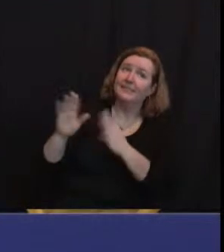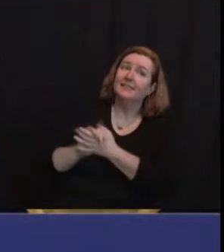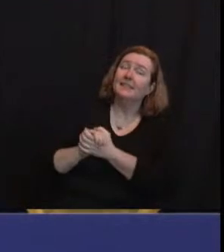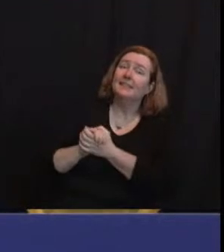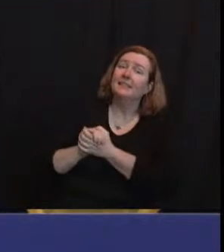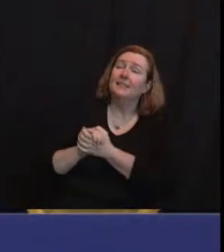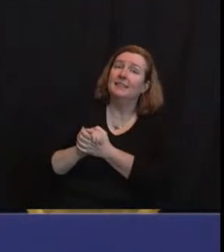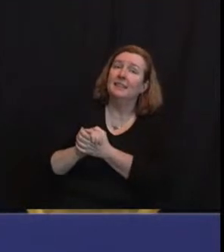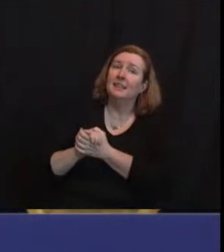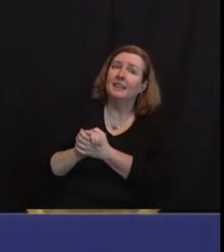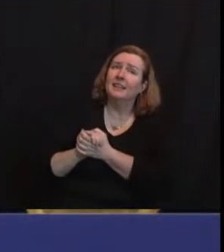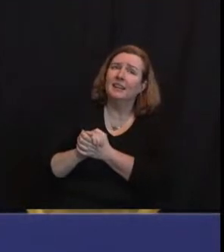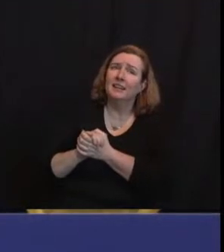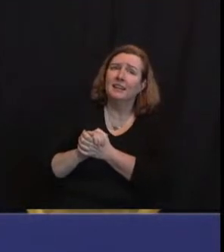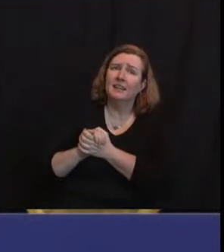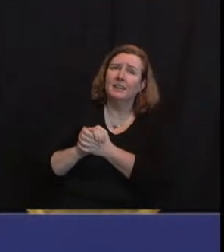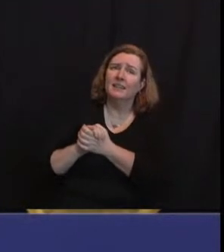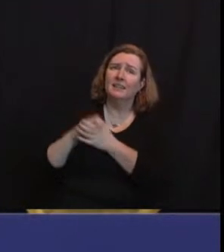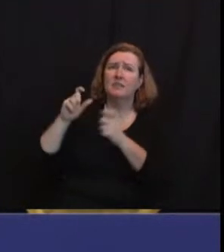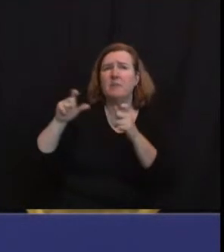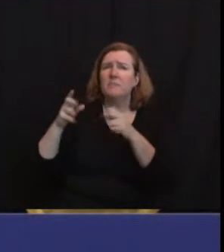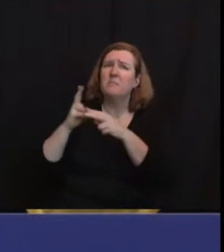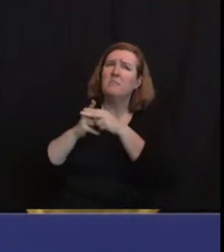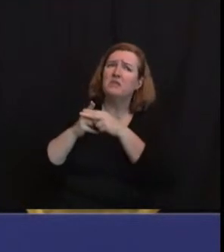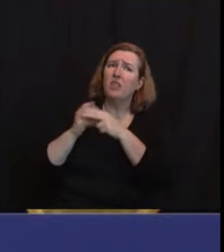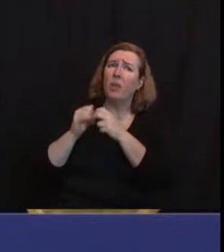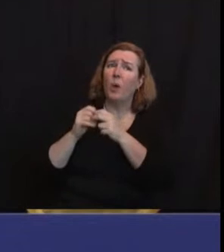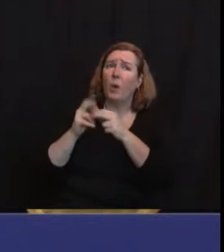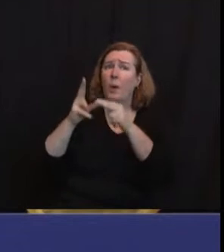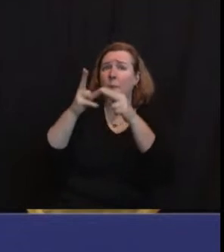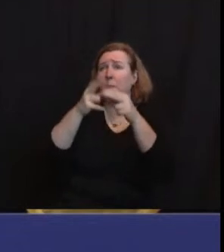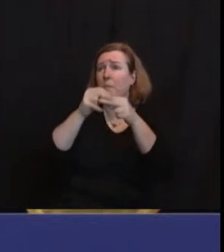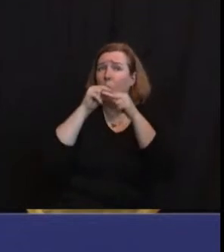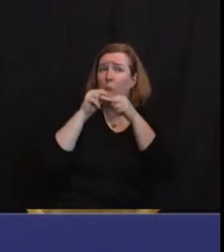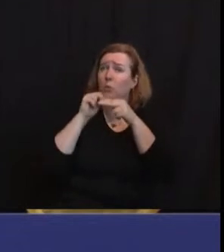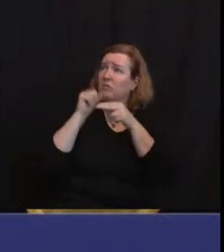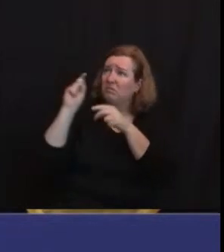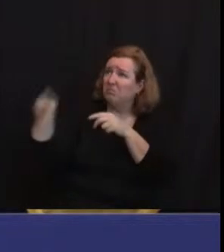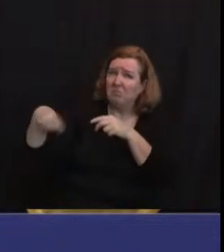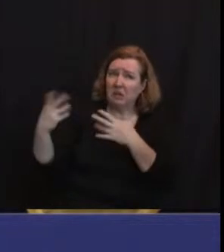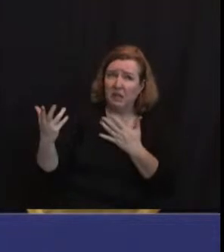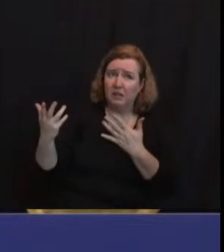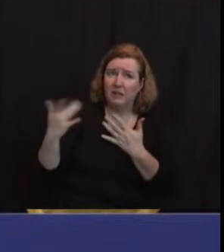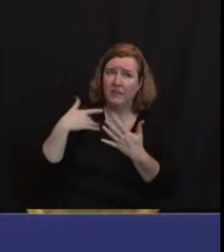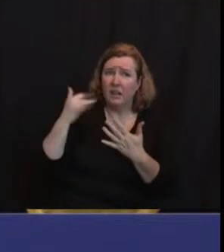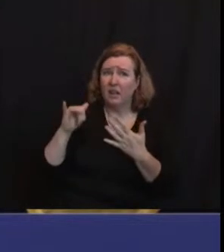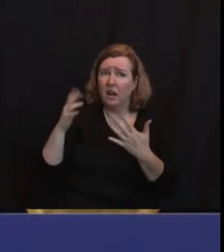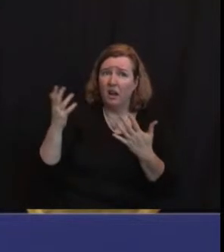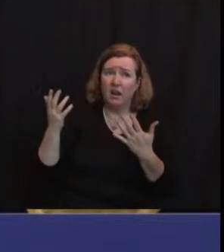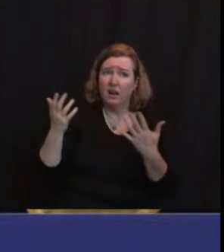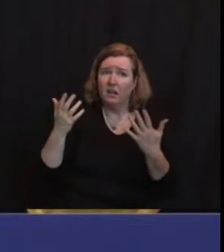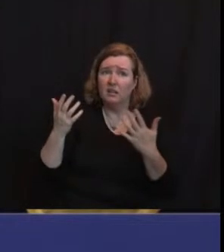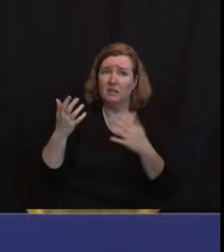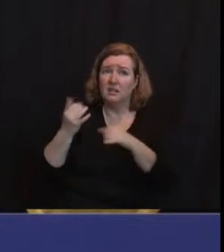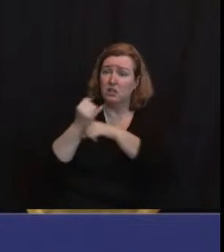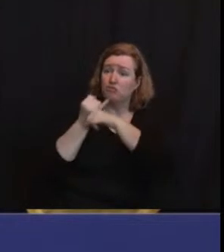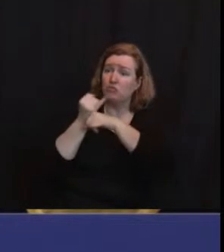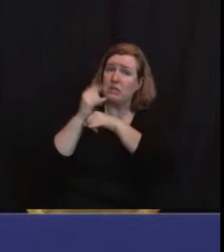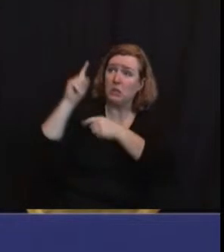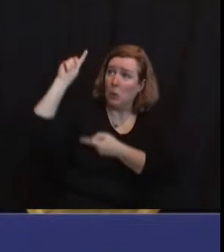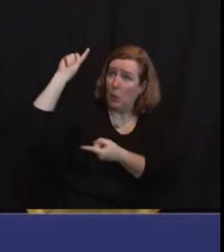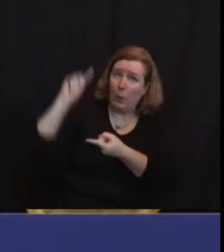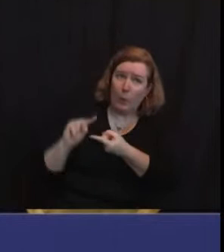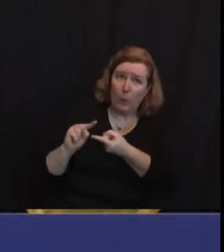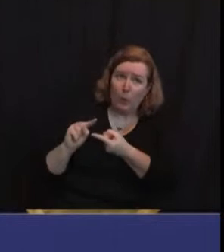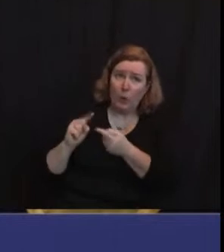unnecessary, but is it your view that given this zero interest environment, the cost of borrowing was low enough that the risk is minimal or that the potential